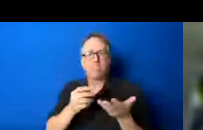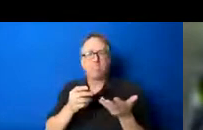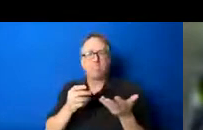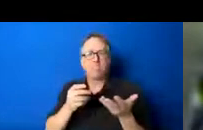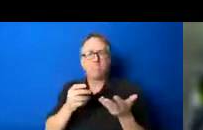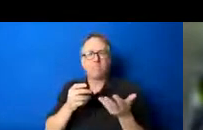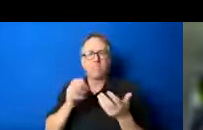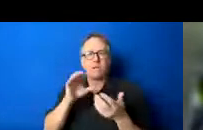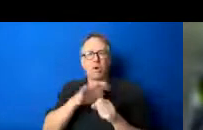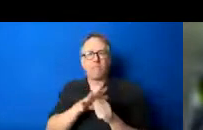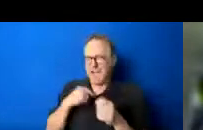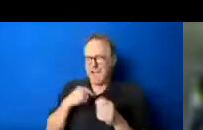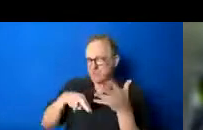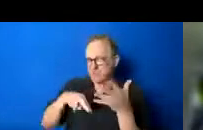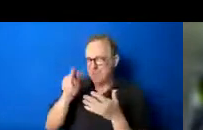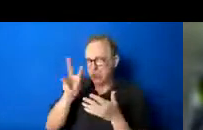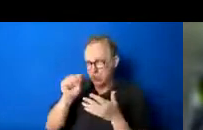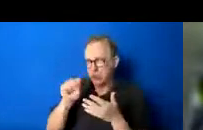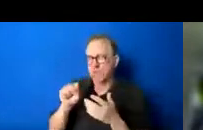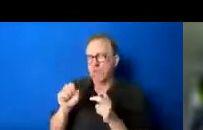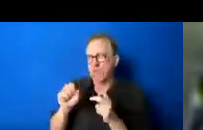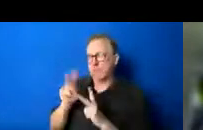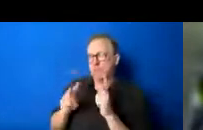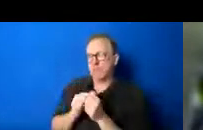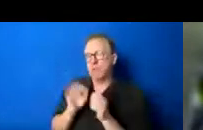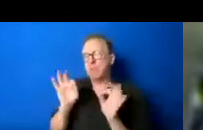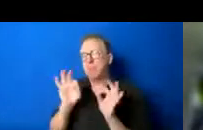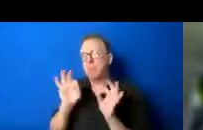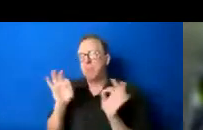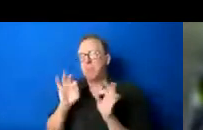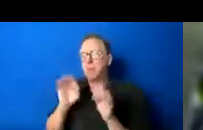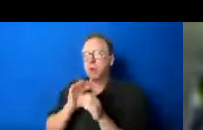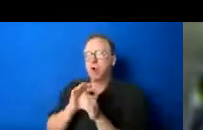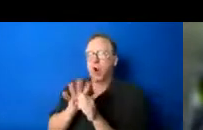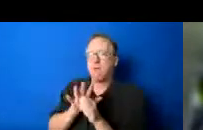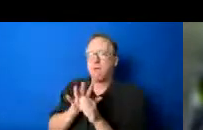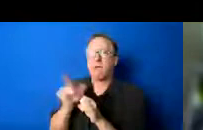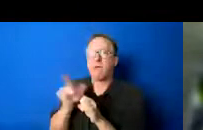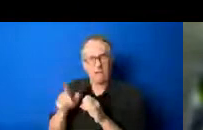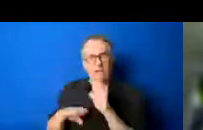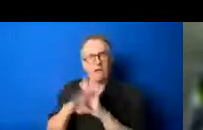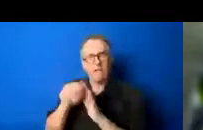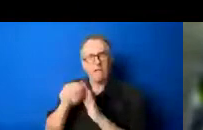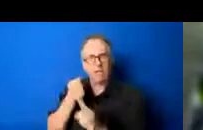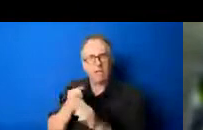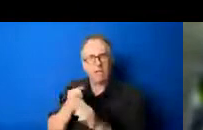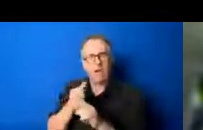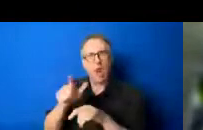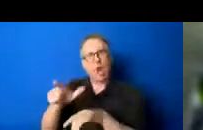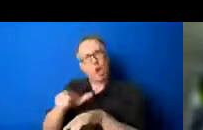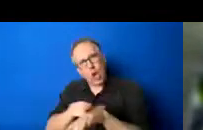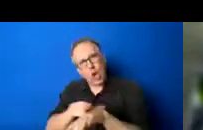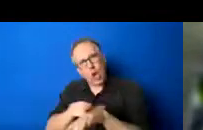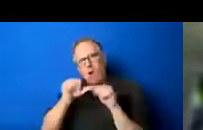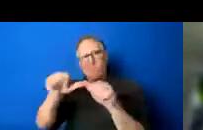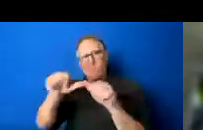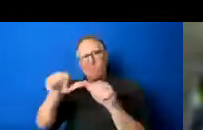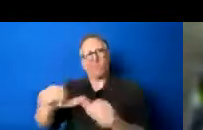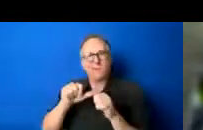in the news people with mild to moderate COVID symptoms are more likely to develop long COVID. That's a really